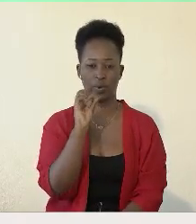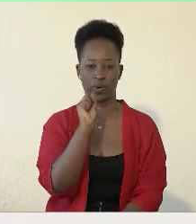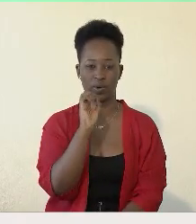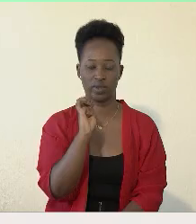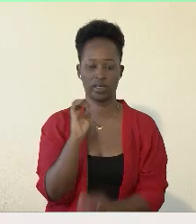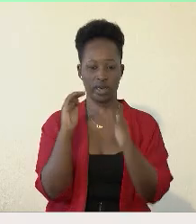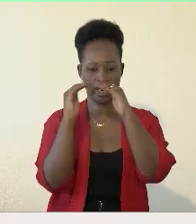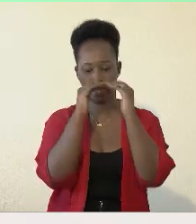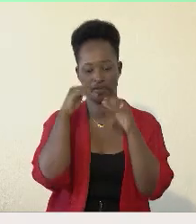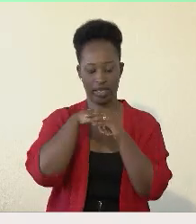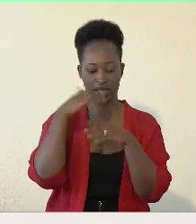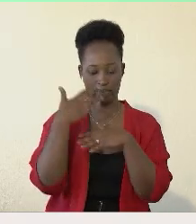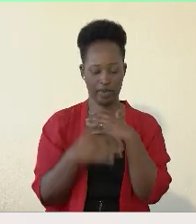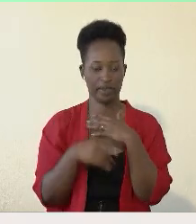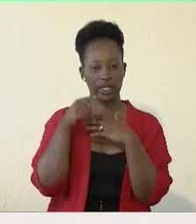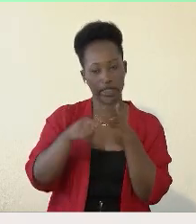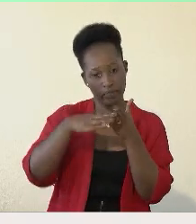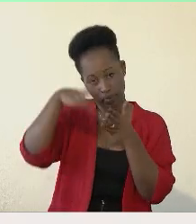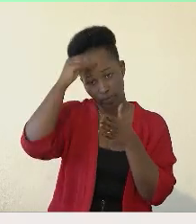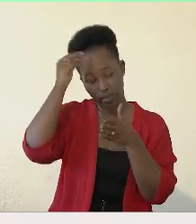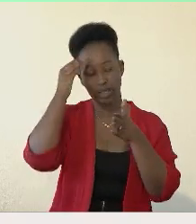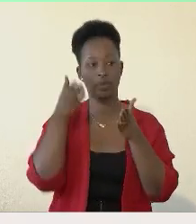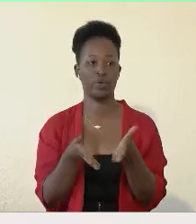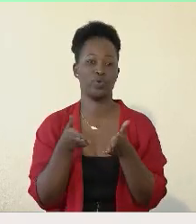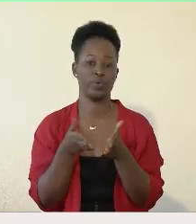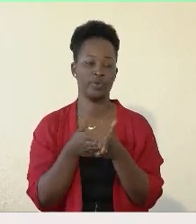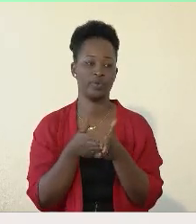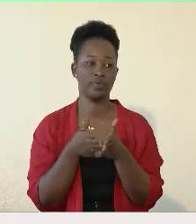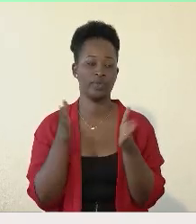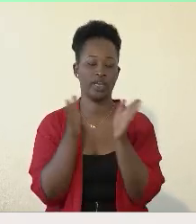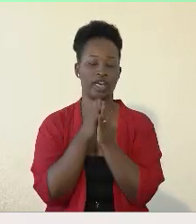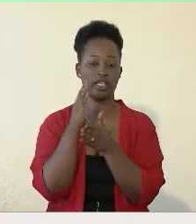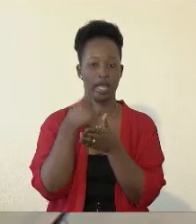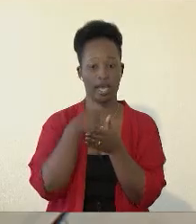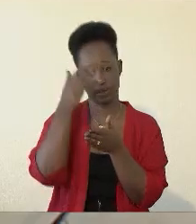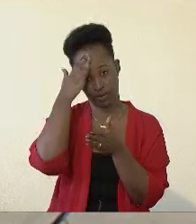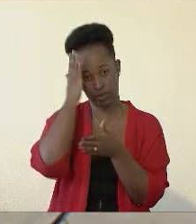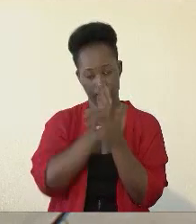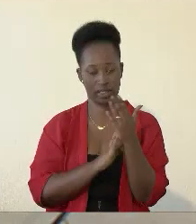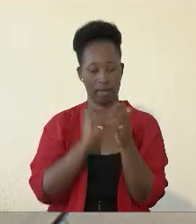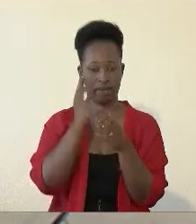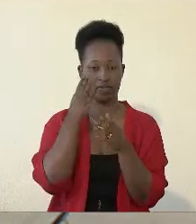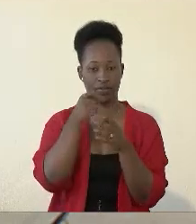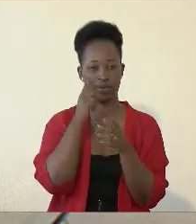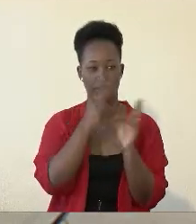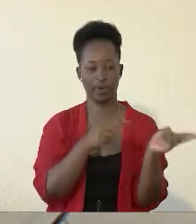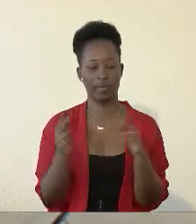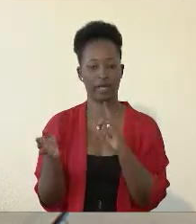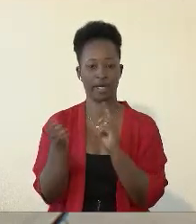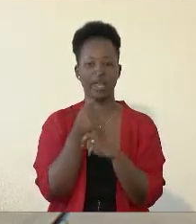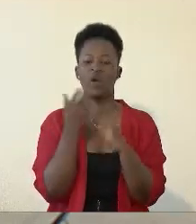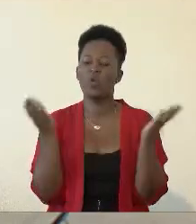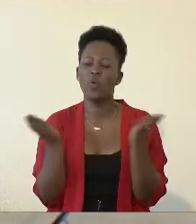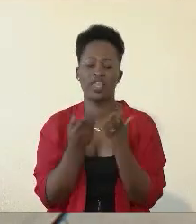the unit, that is the lesson we're going to discuss today. I know some of you, where do we normally get the